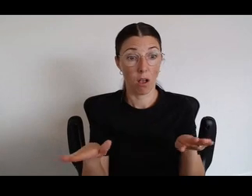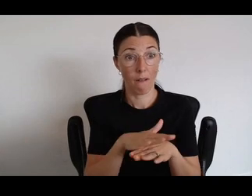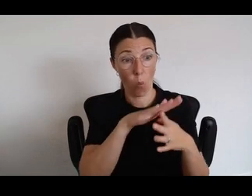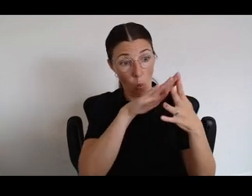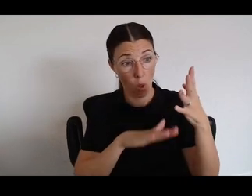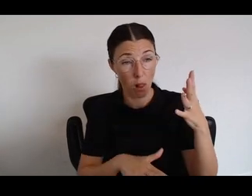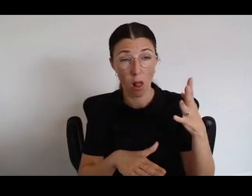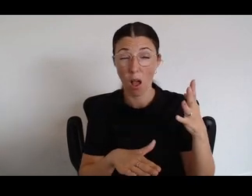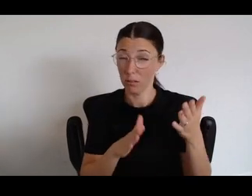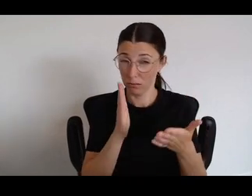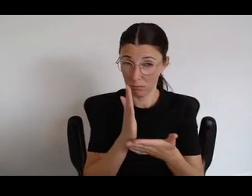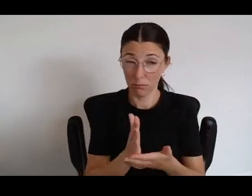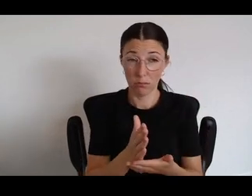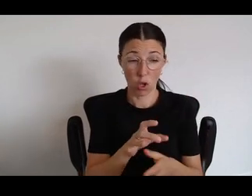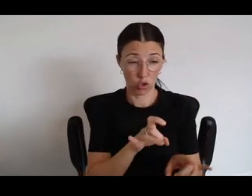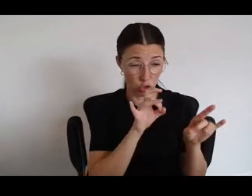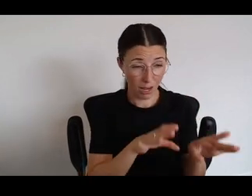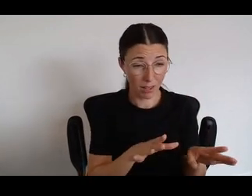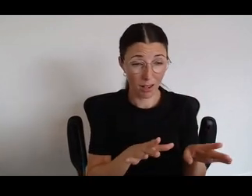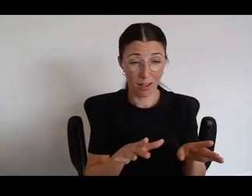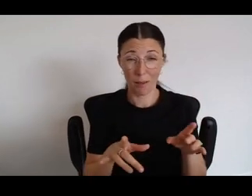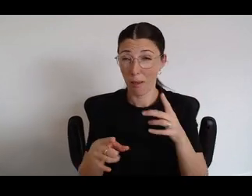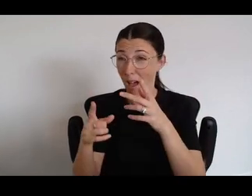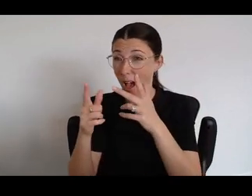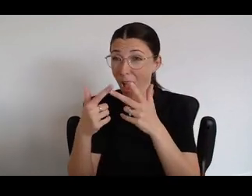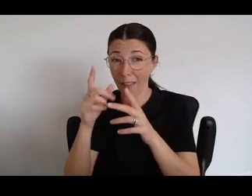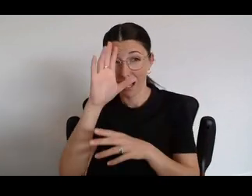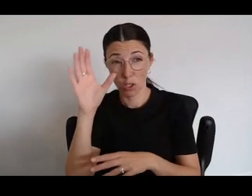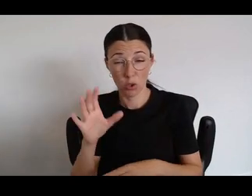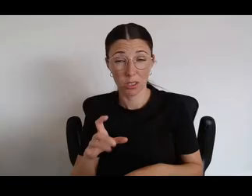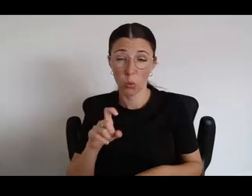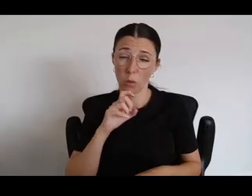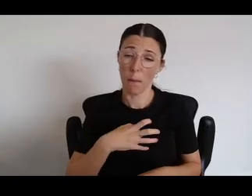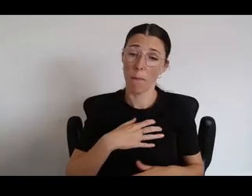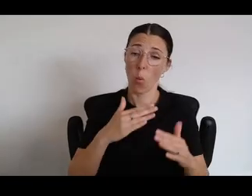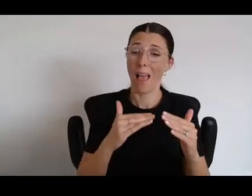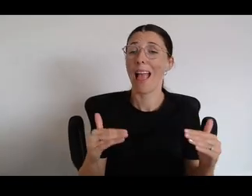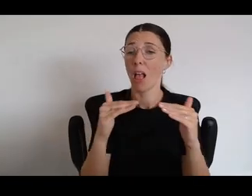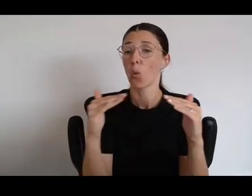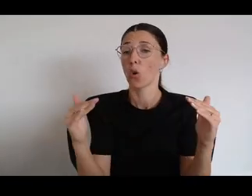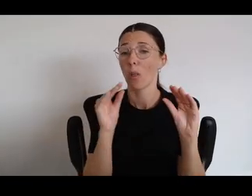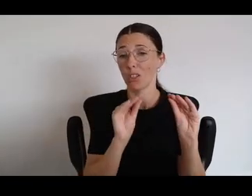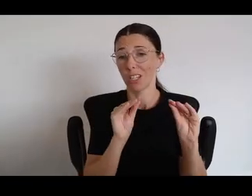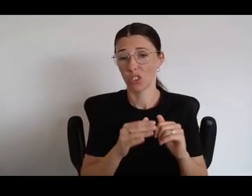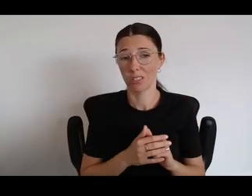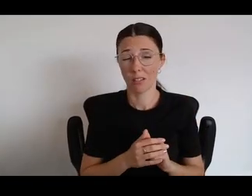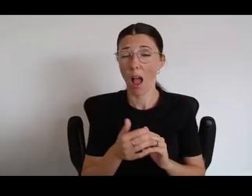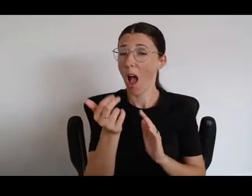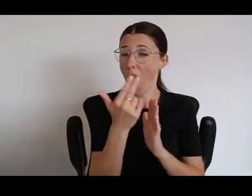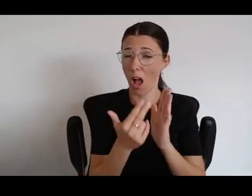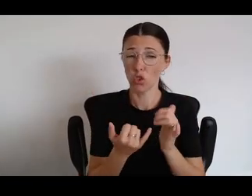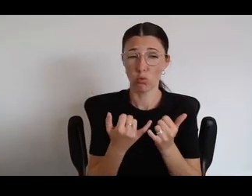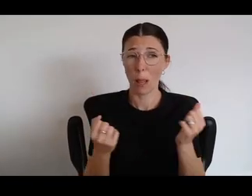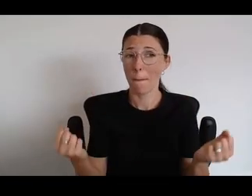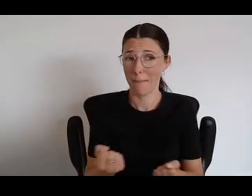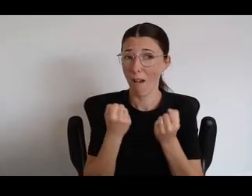other places, we see much more equitable, kind of a trend towards much more equitable education. Arts is one of the most powerful ways to do that, by the way. There are a lot